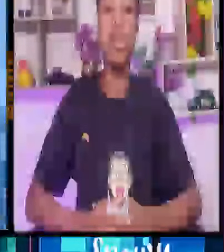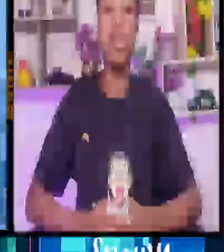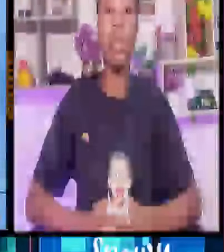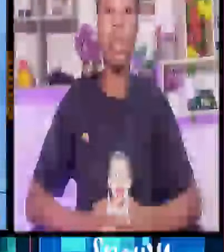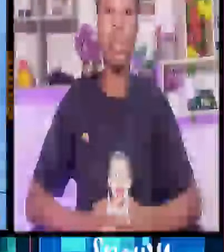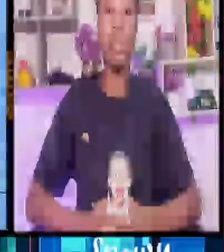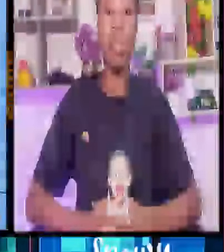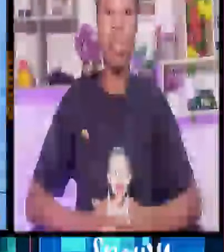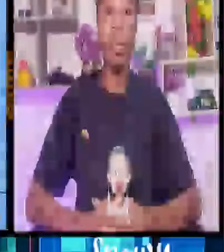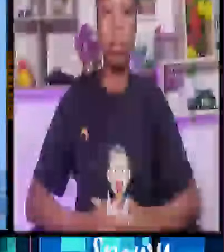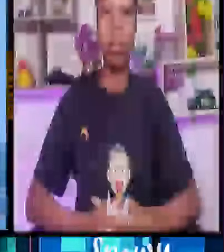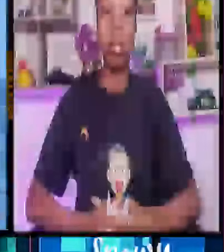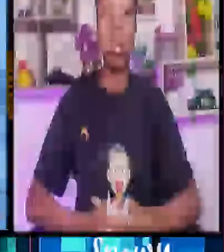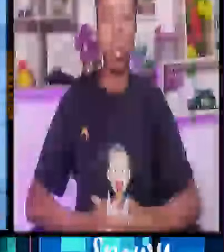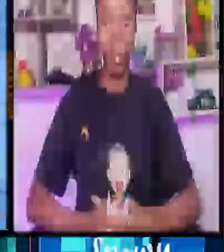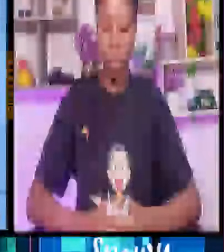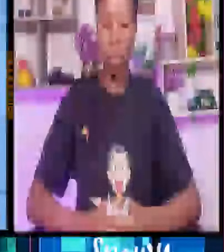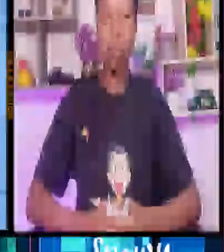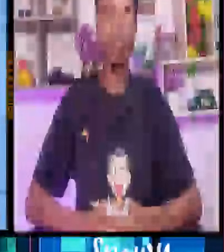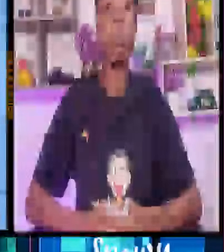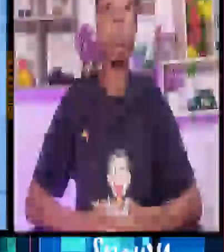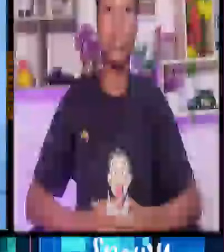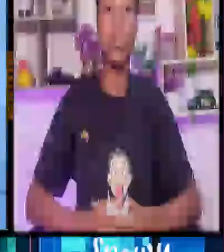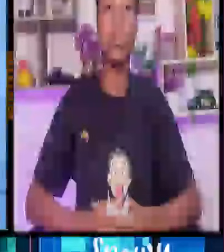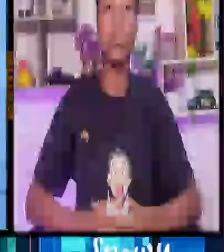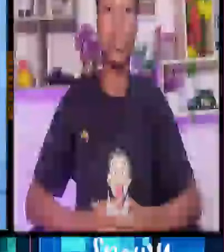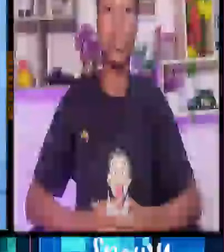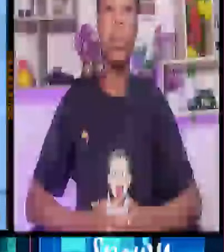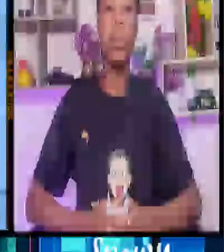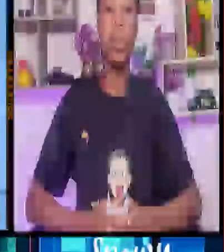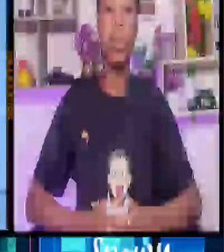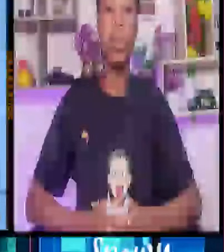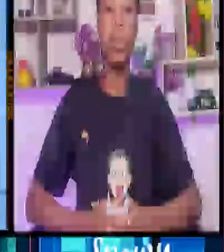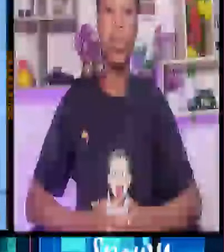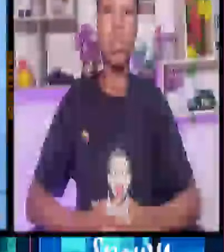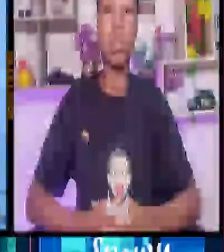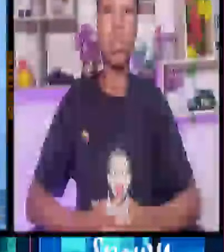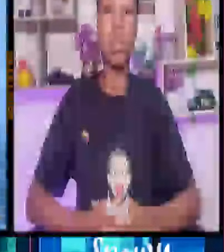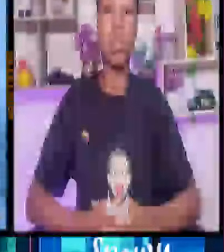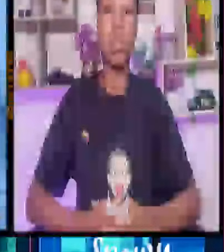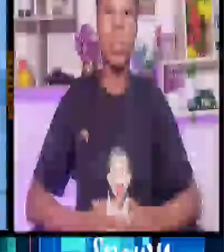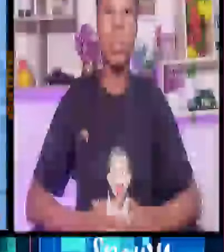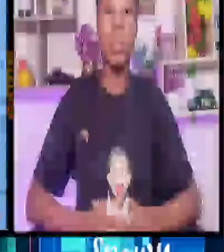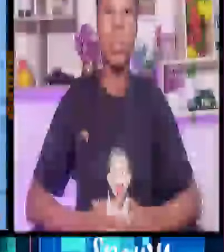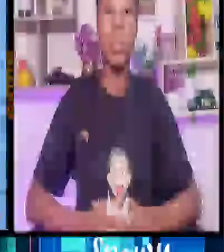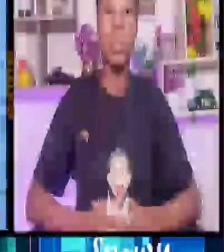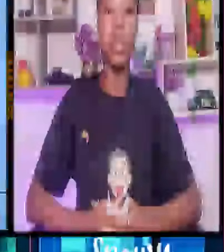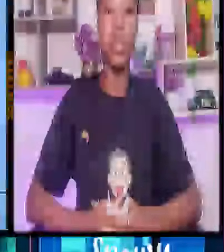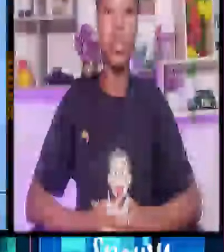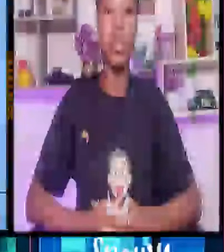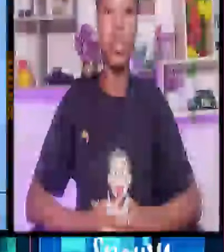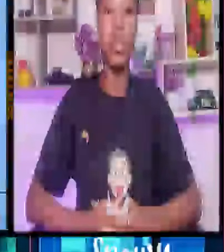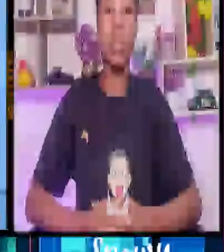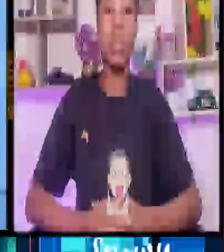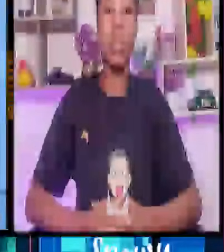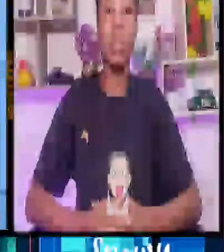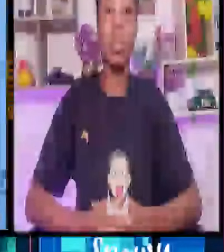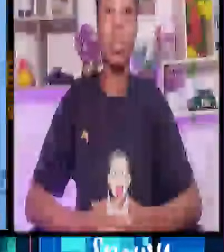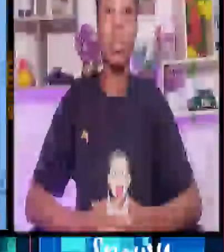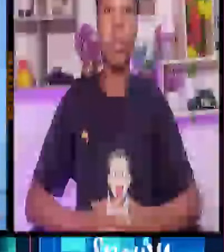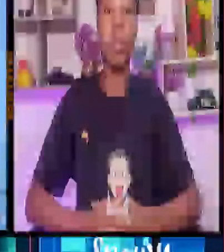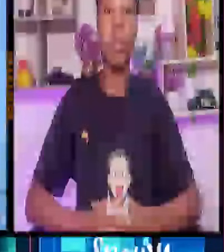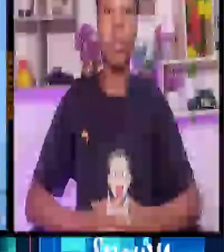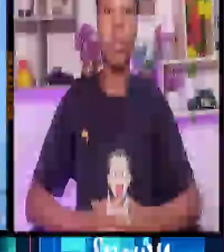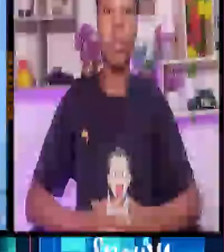mainly. And we do not take away the ex-president. Many have said that Bawumia is actually paying for the sins of